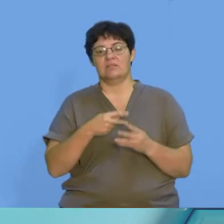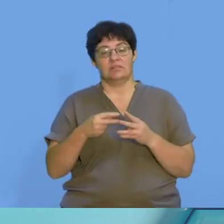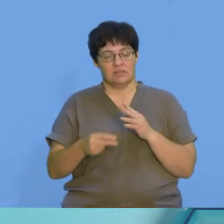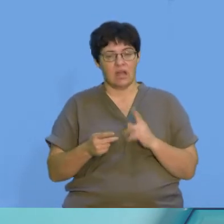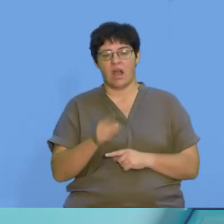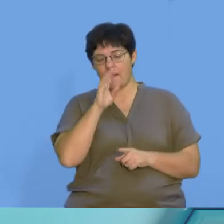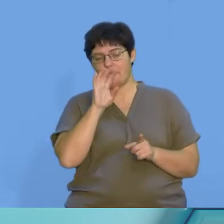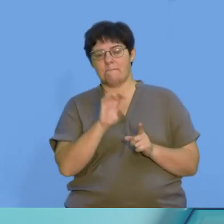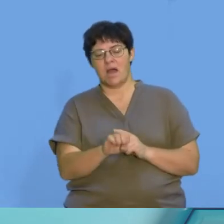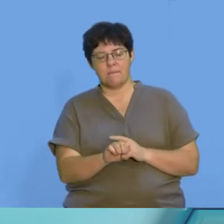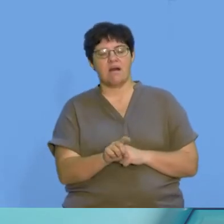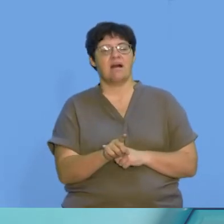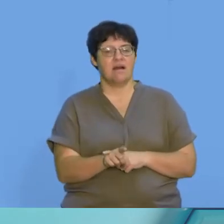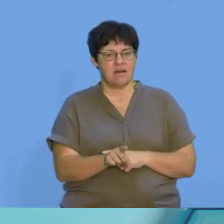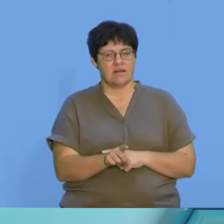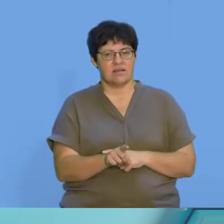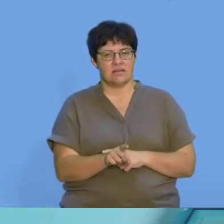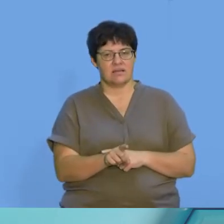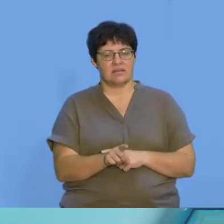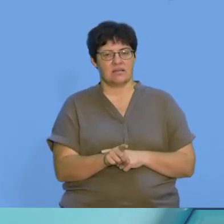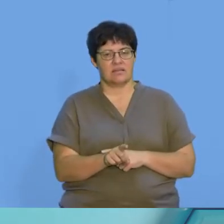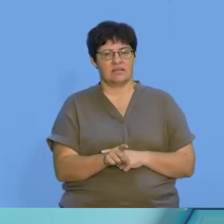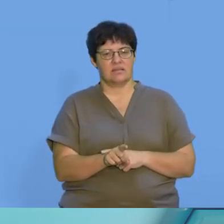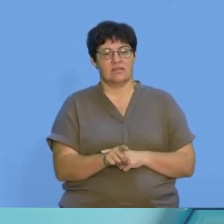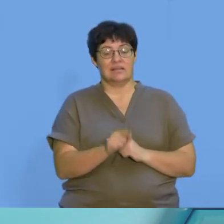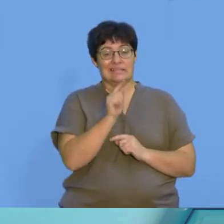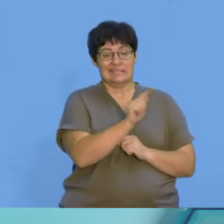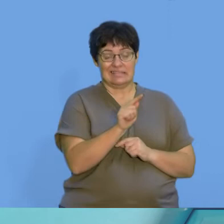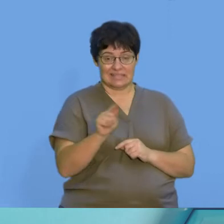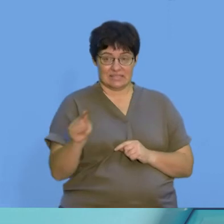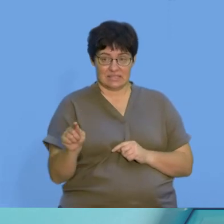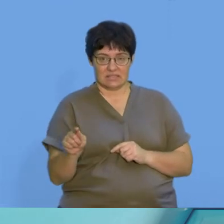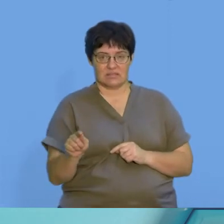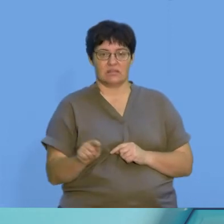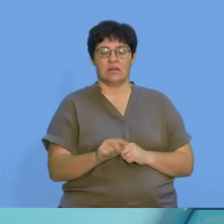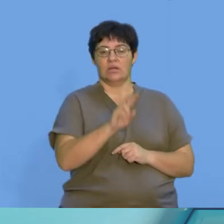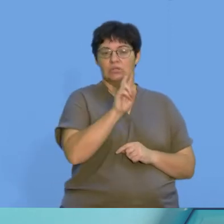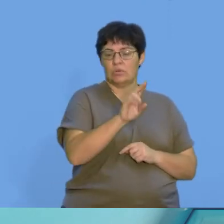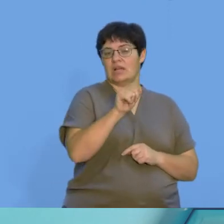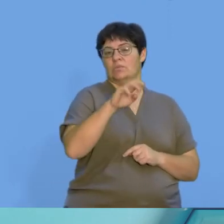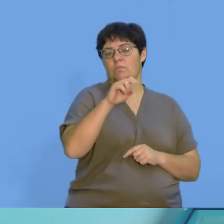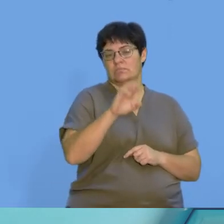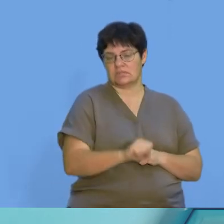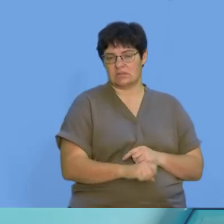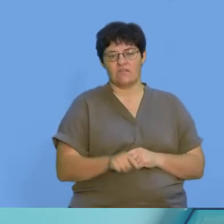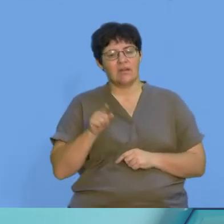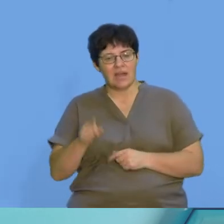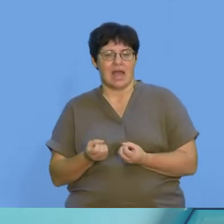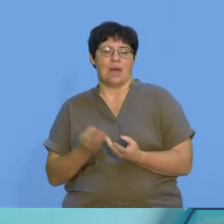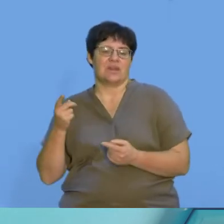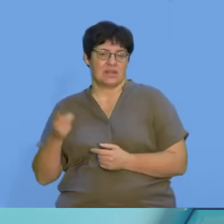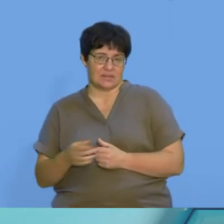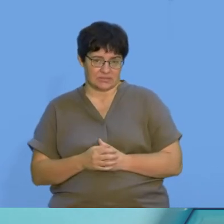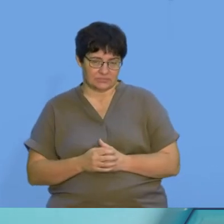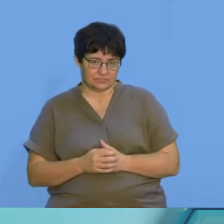we are able to say, okay, then for this element, there are 2 atoms. For that element, there is X number of